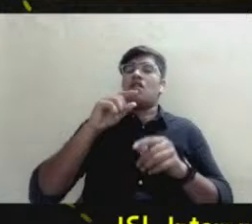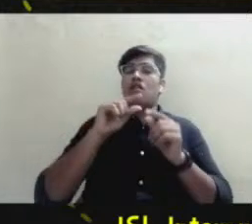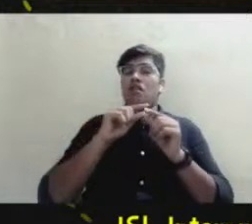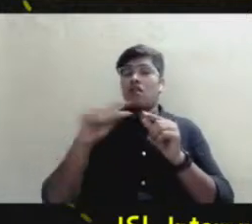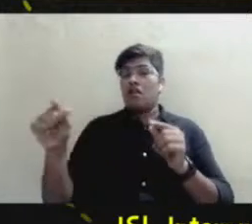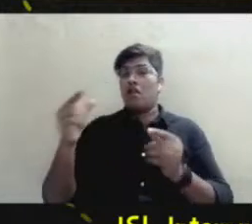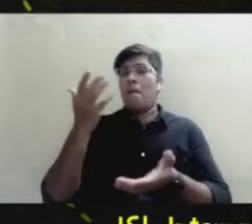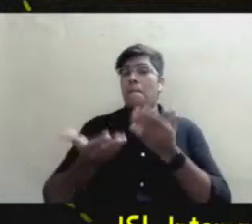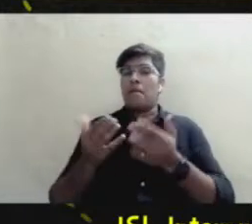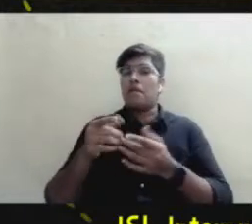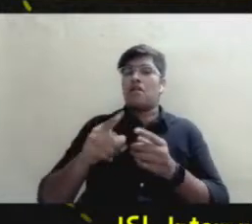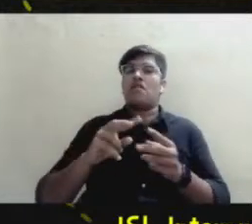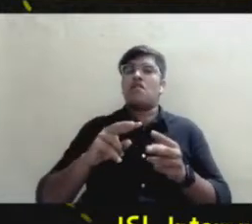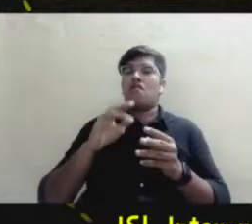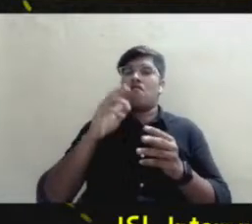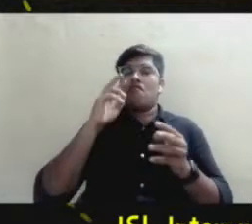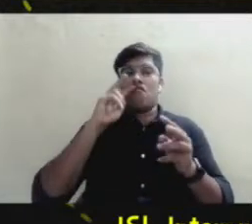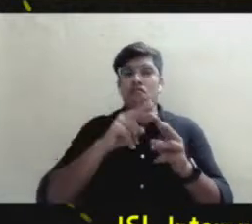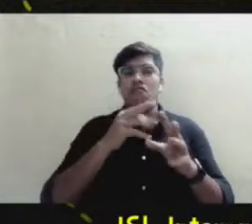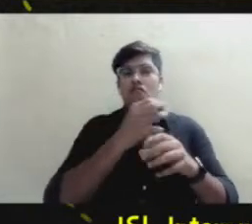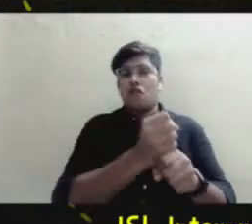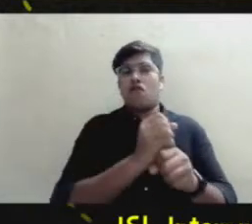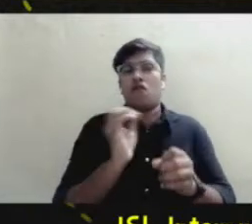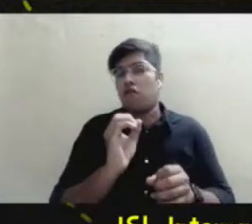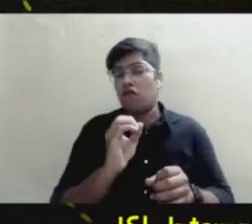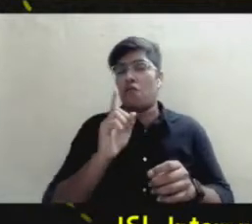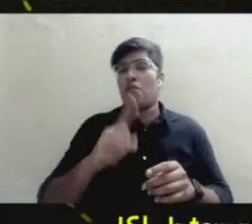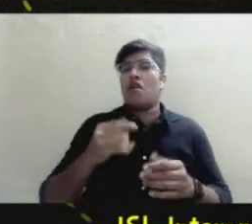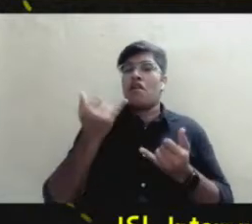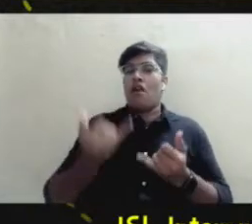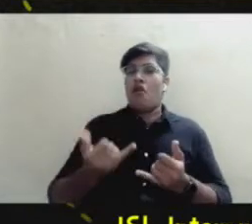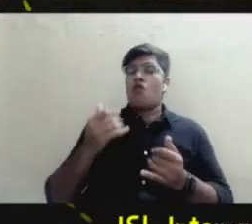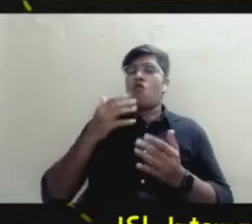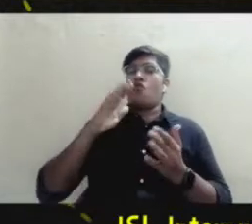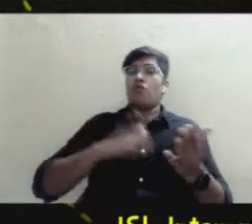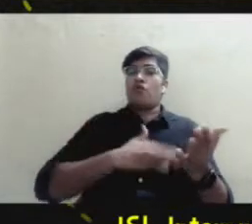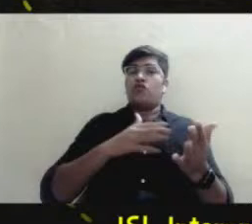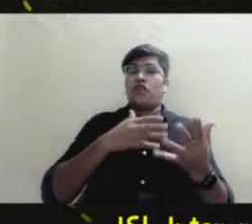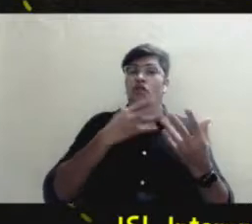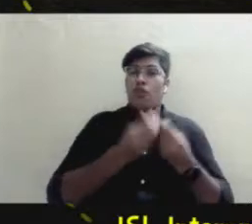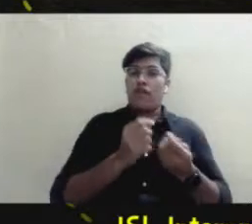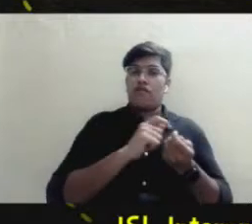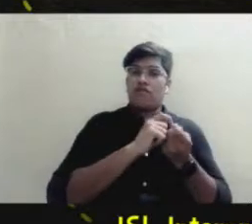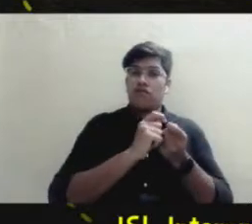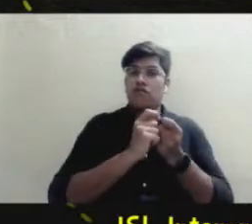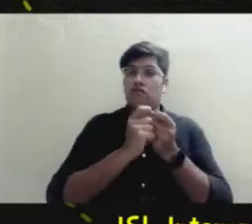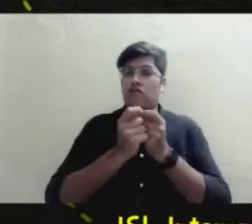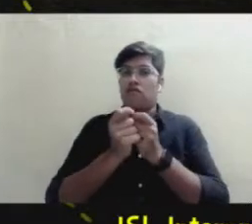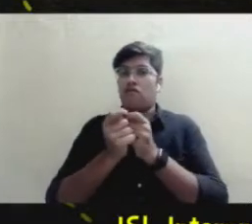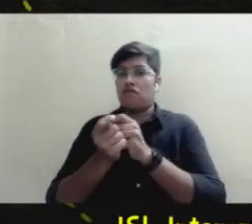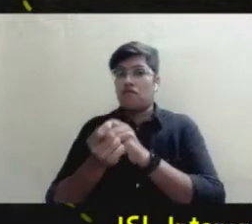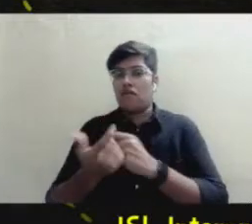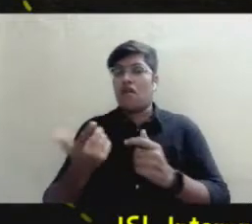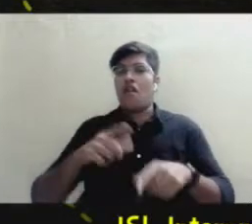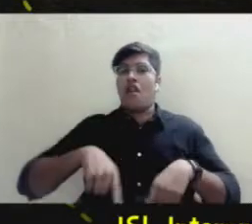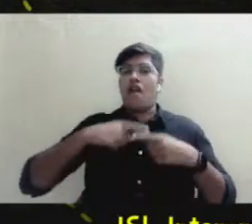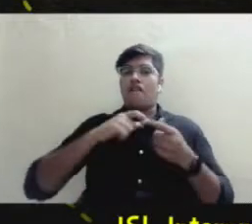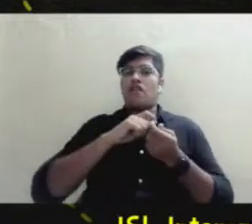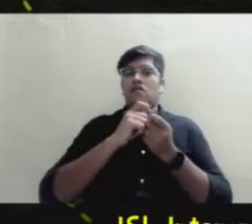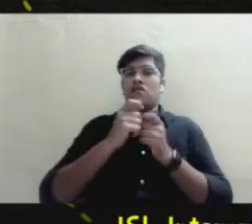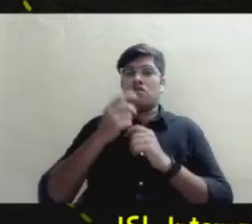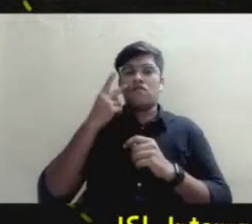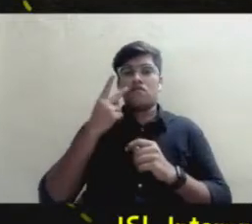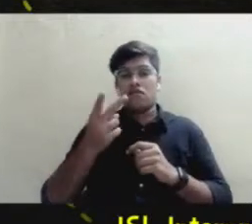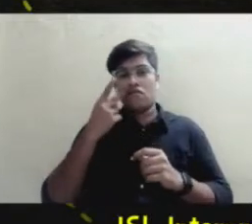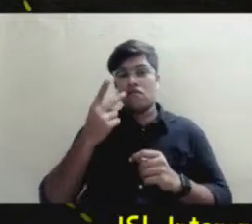not have attracted me so much. But as I journey with the music, as I live my life with the music, all